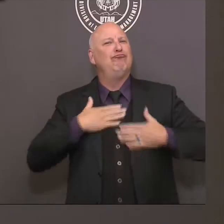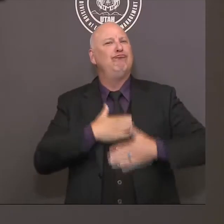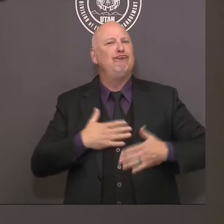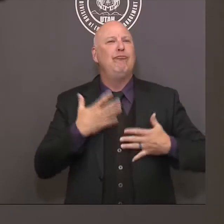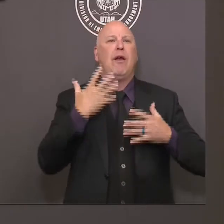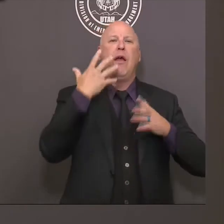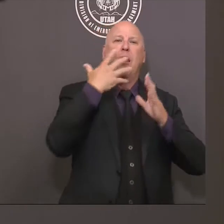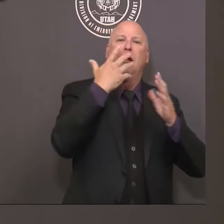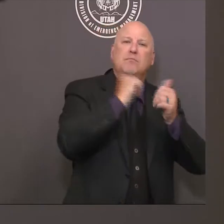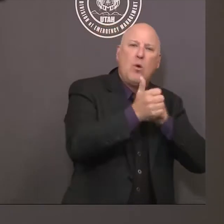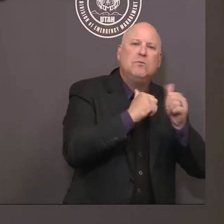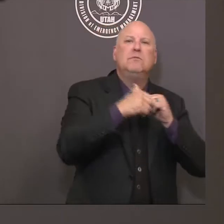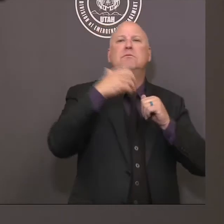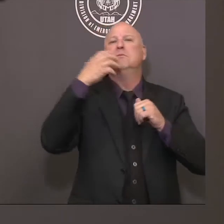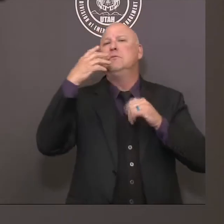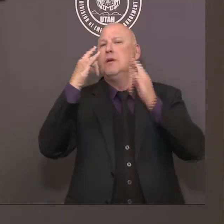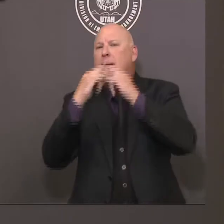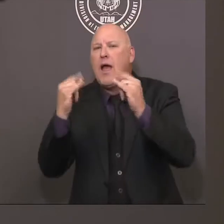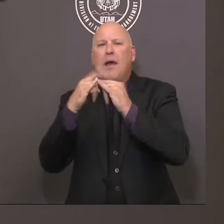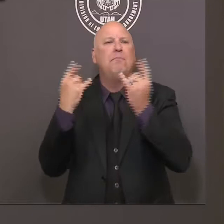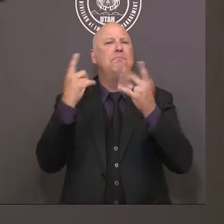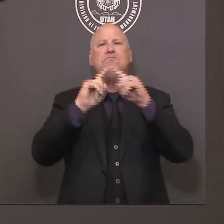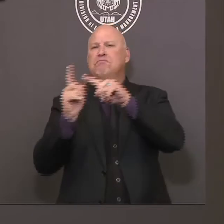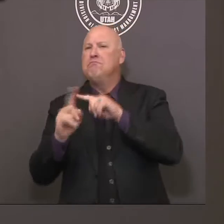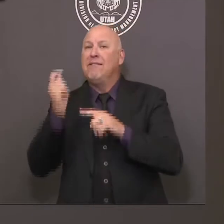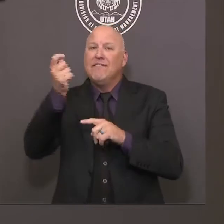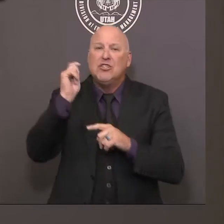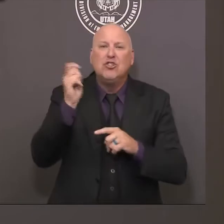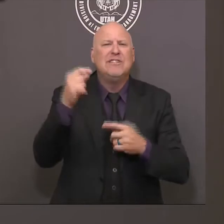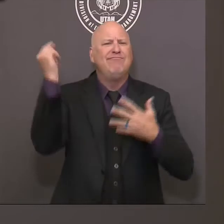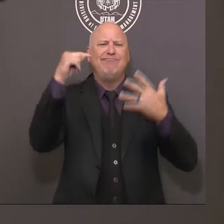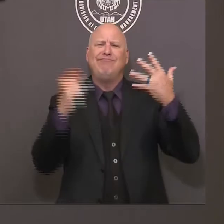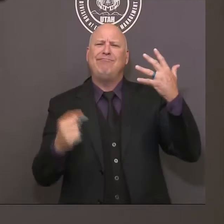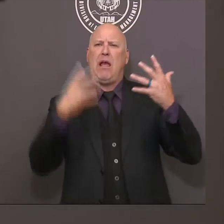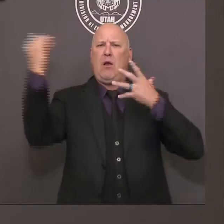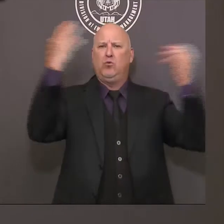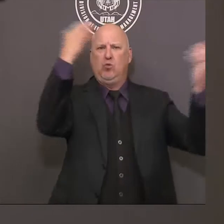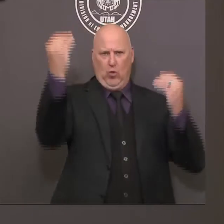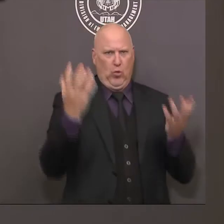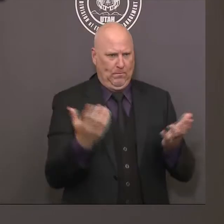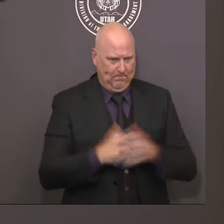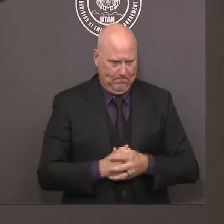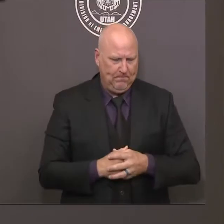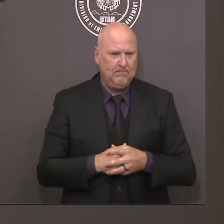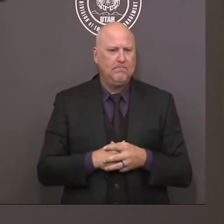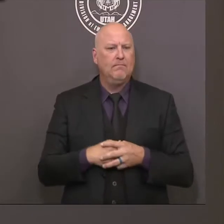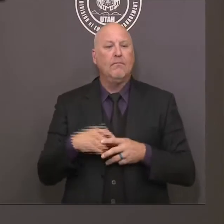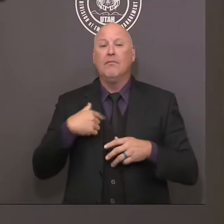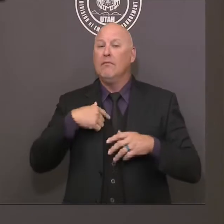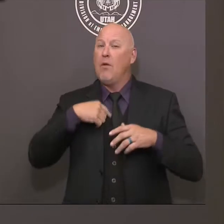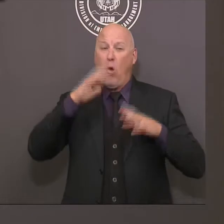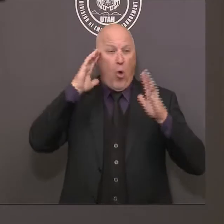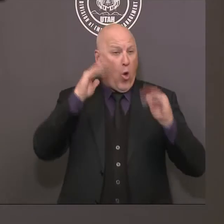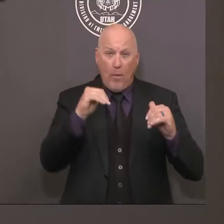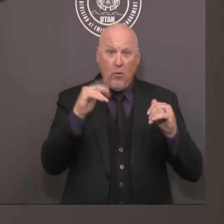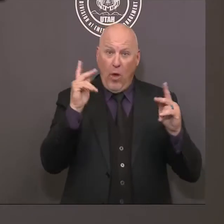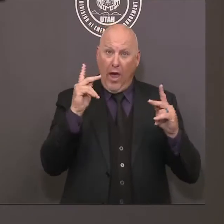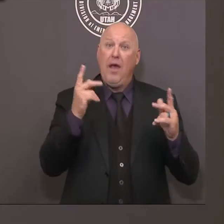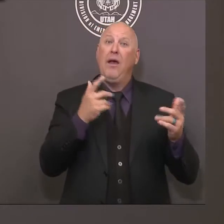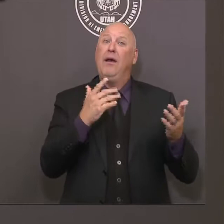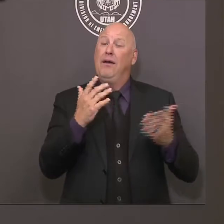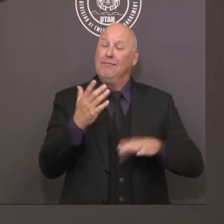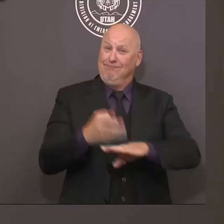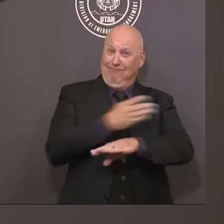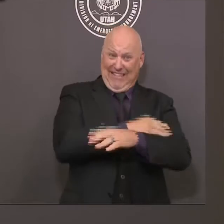increase quality of life in our urban communities and bring jobs to gateway communities. we may see a contemporary version of the